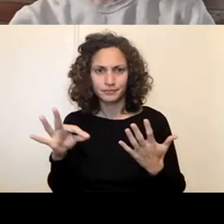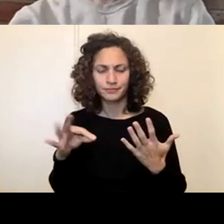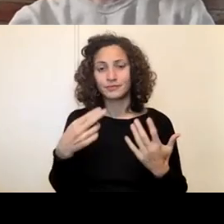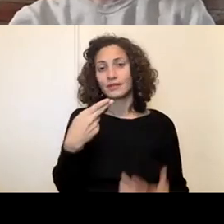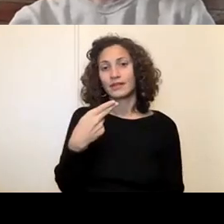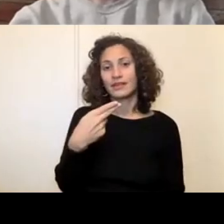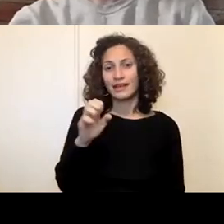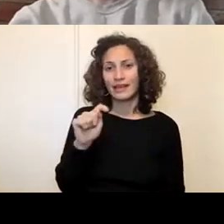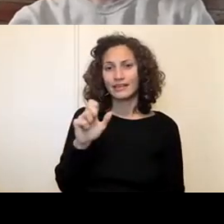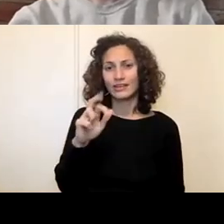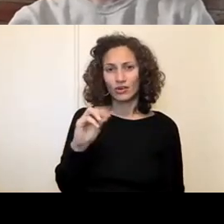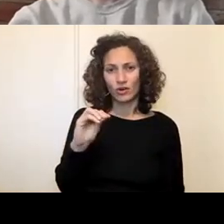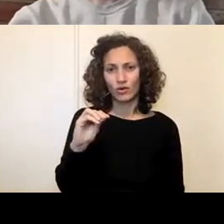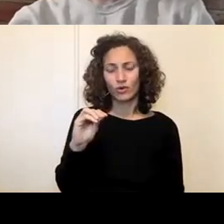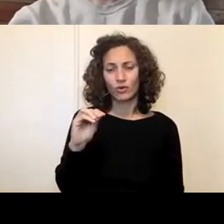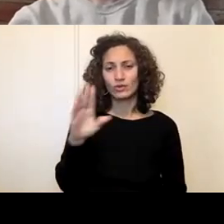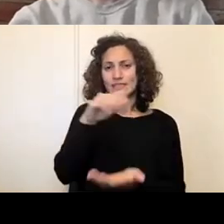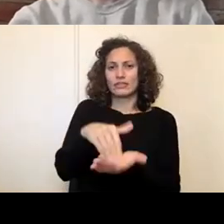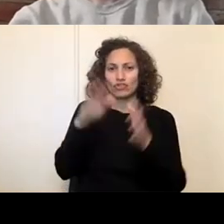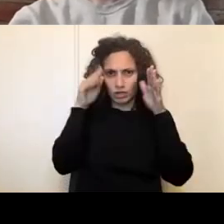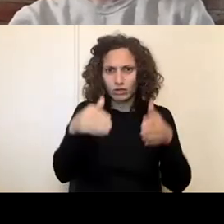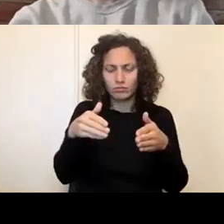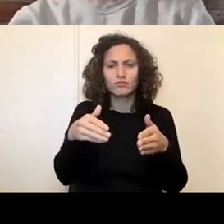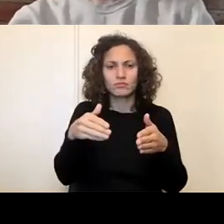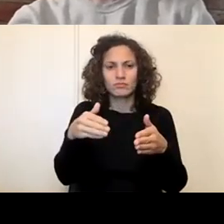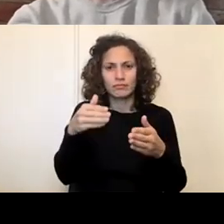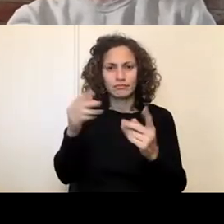heterocentric way of thinking of this is how people are supposed to be.